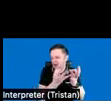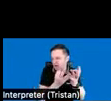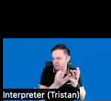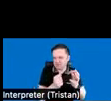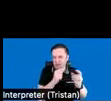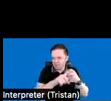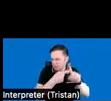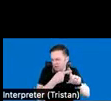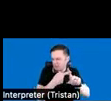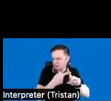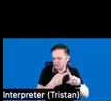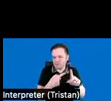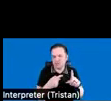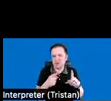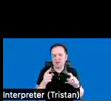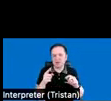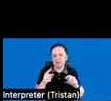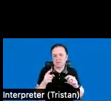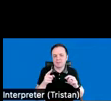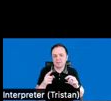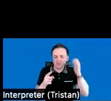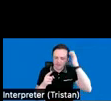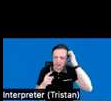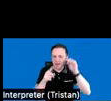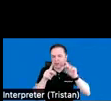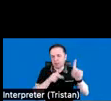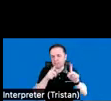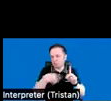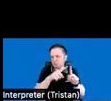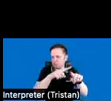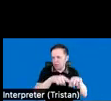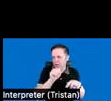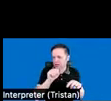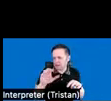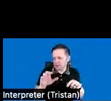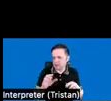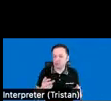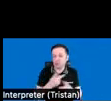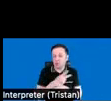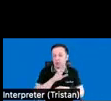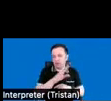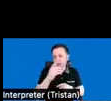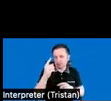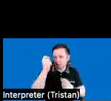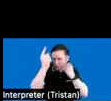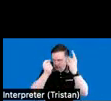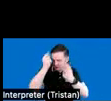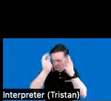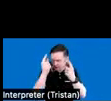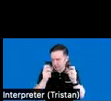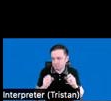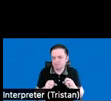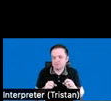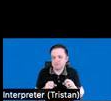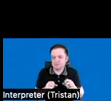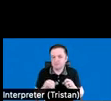circle, underestimated abilities of persons who rely on AAC, especially their cognitive abilities, and also limited their communication